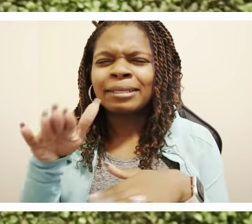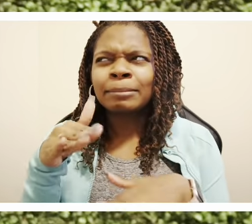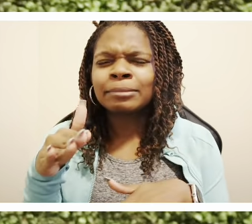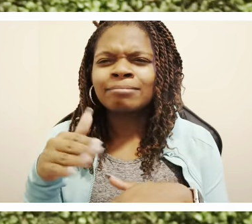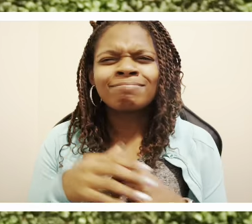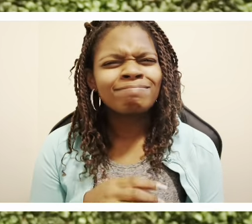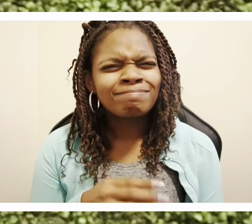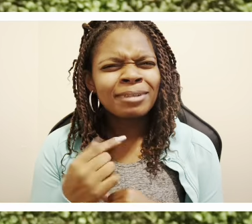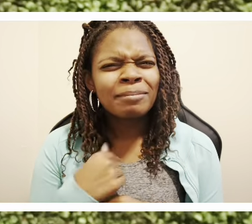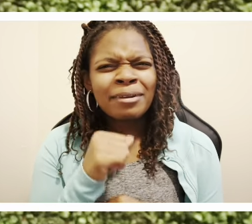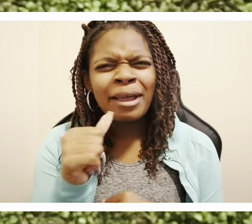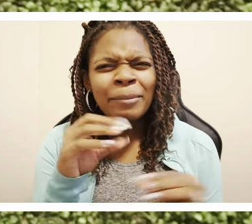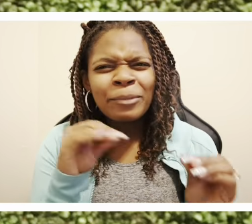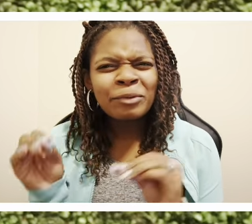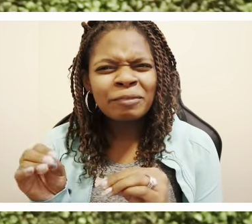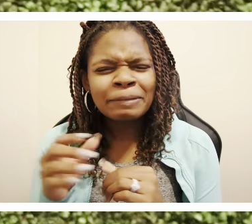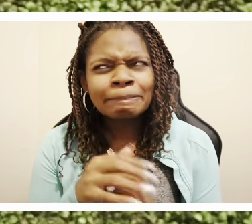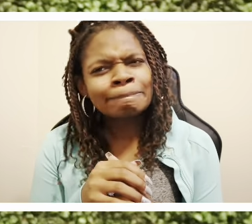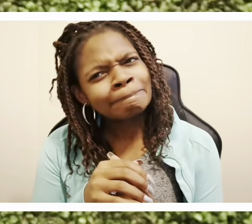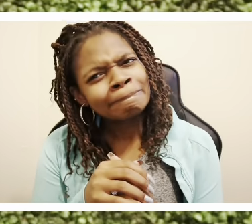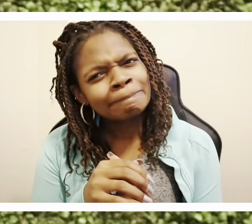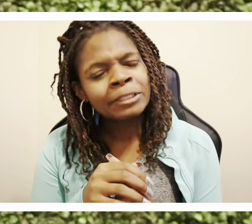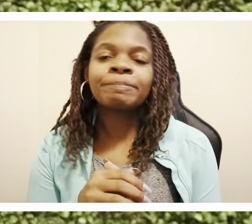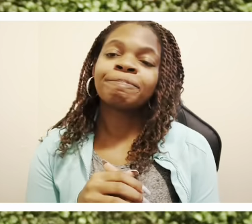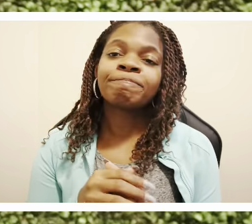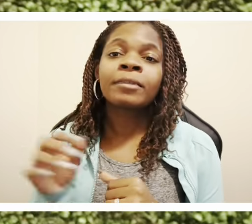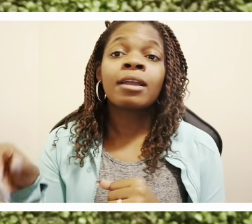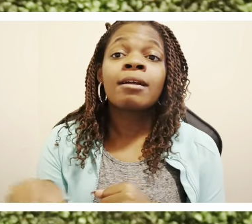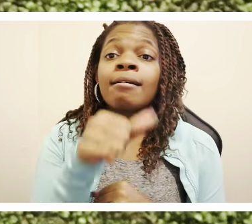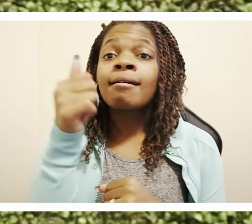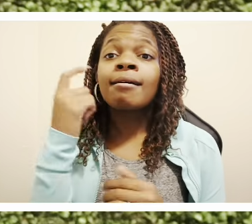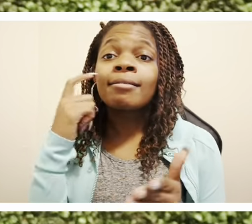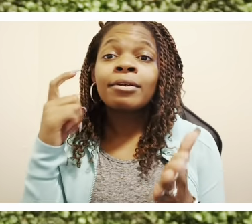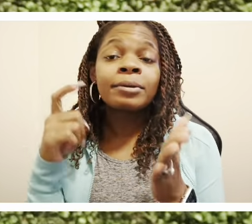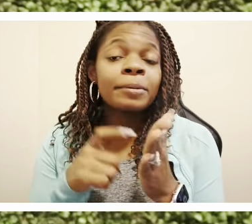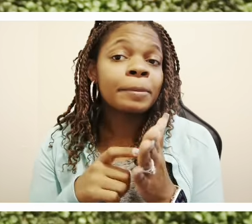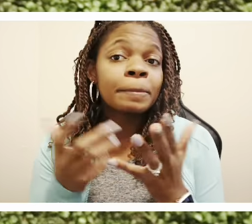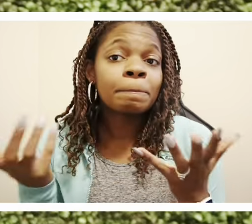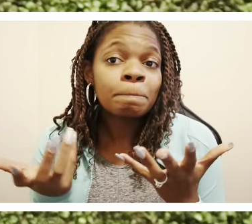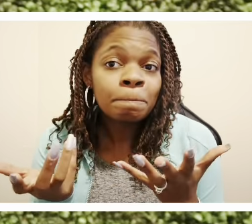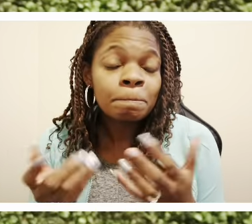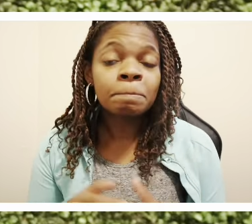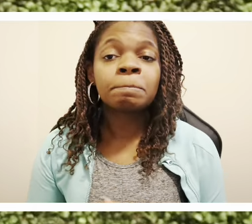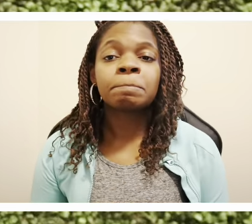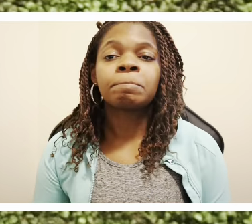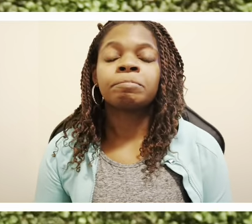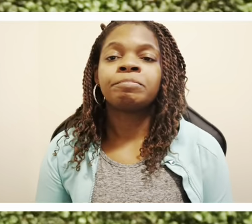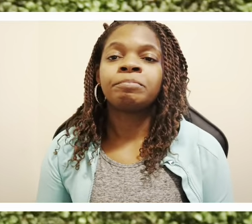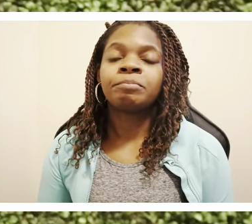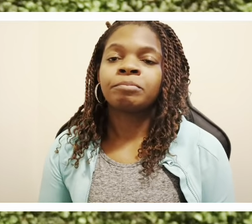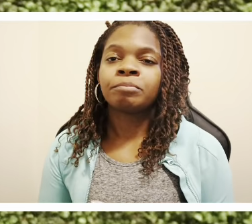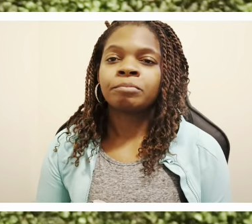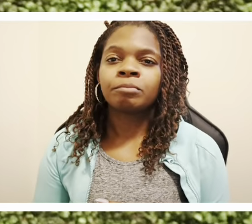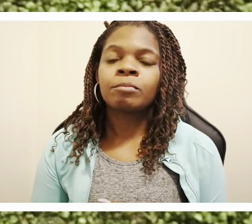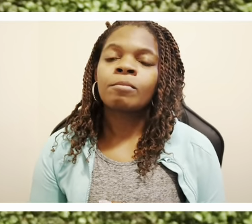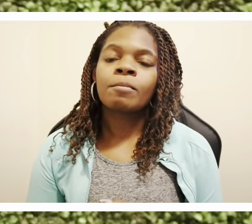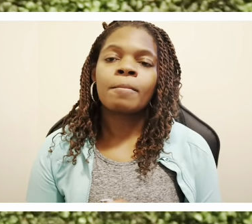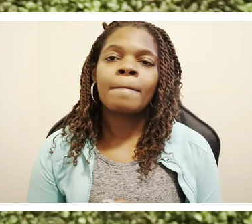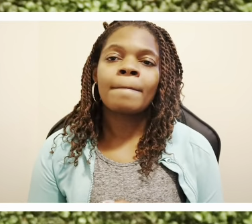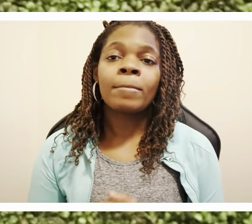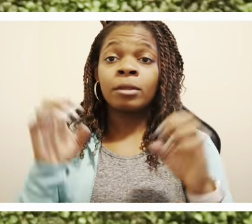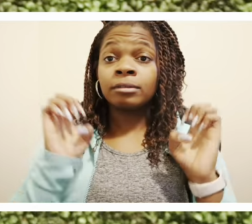off. So that's one thing that I noticed with these two. Also, when it comes to working out,